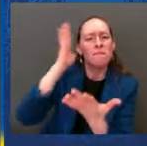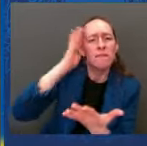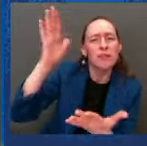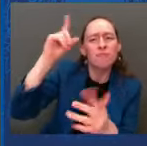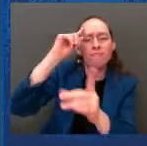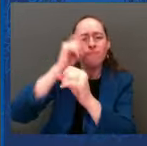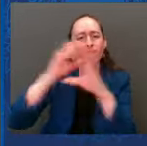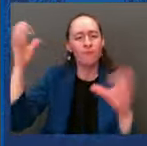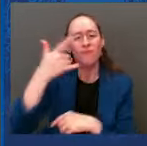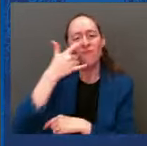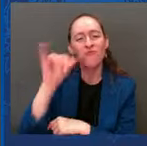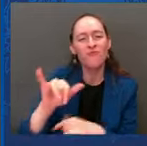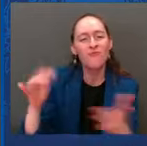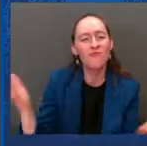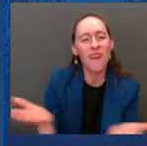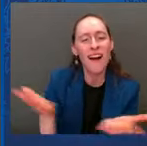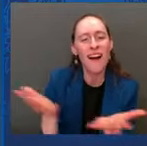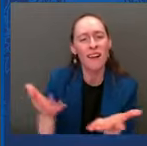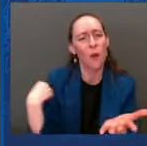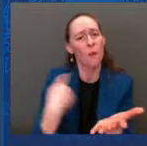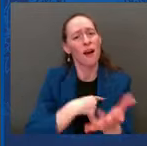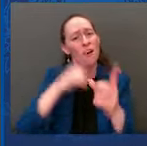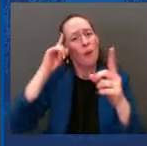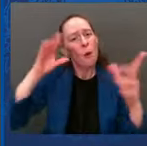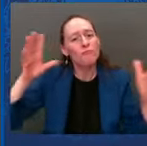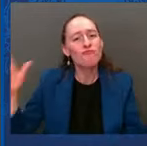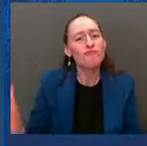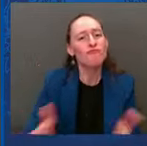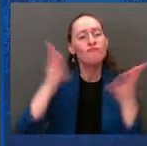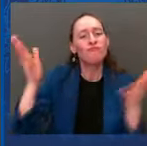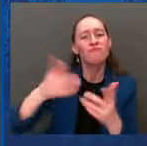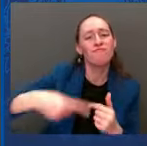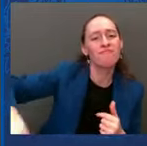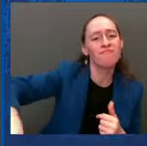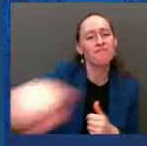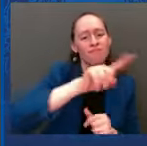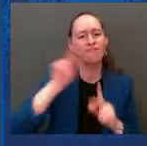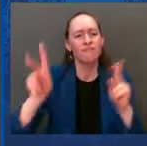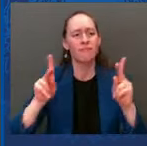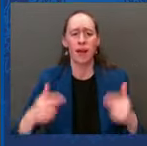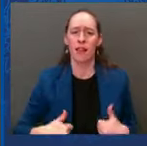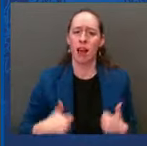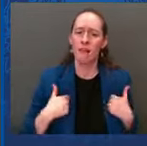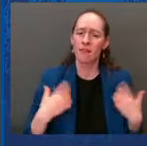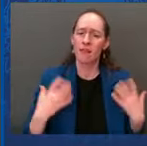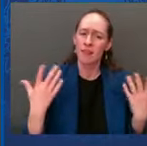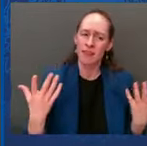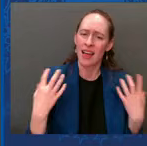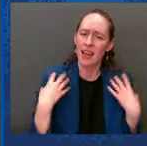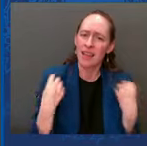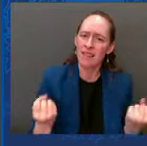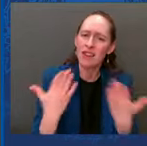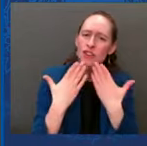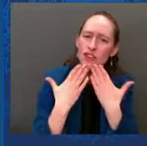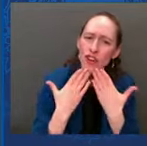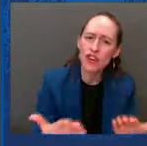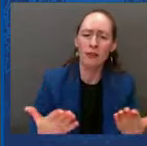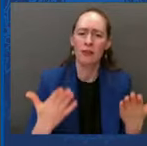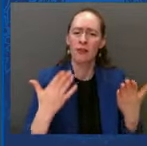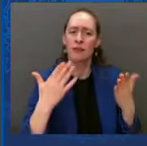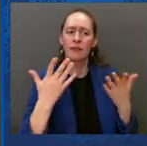people everywhere, improving health, growing prosperity, preserving the planet, building peace and security, treating everyone